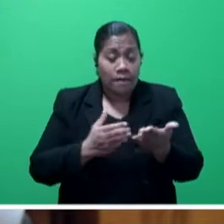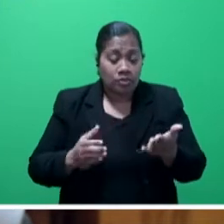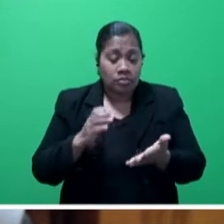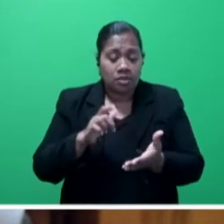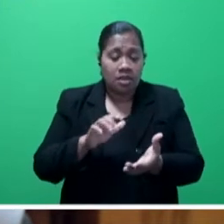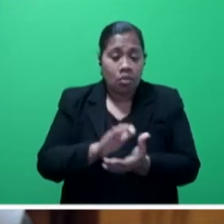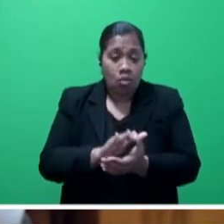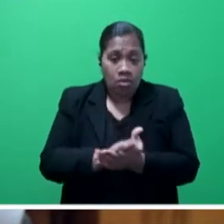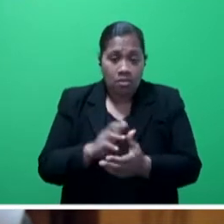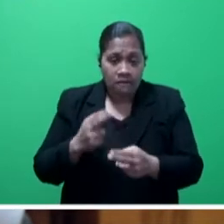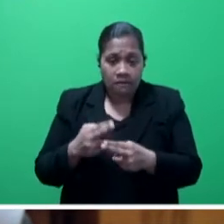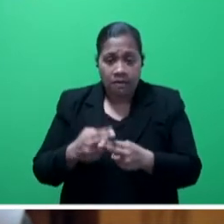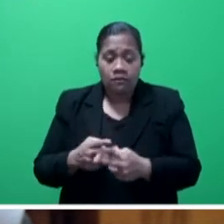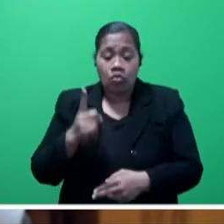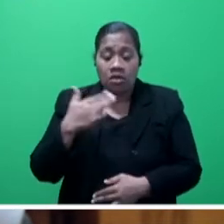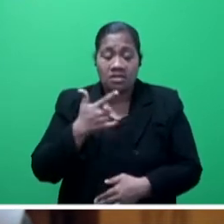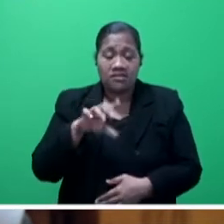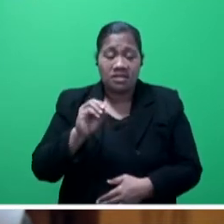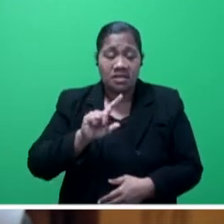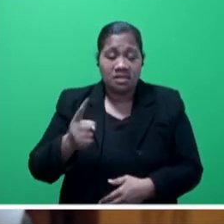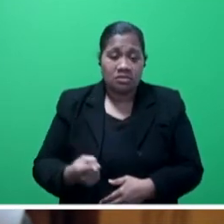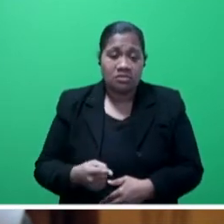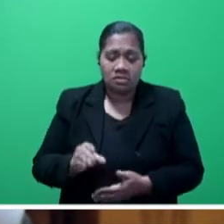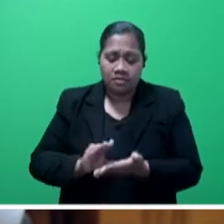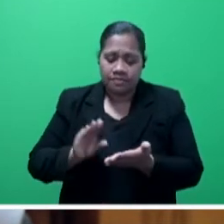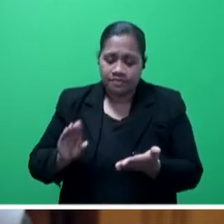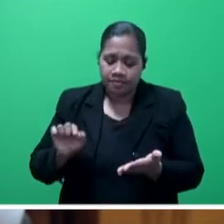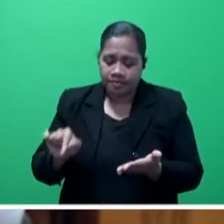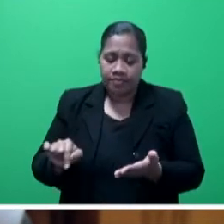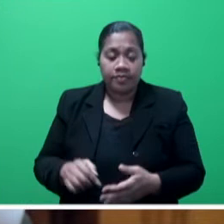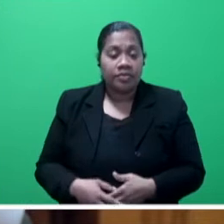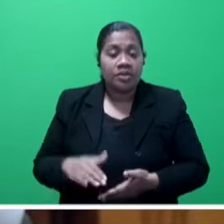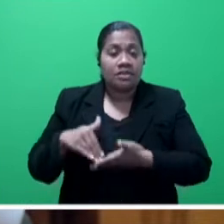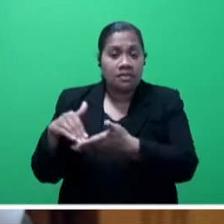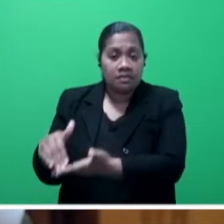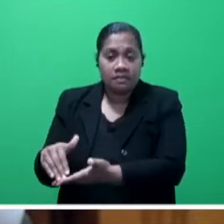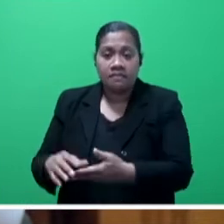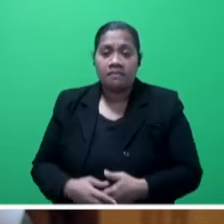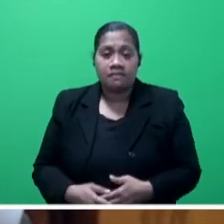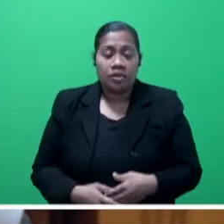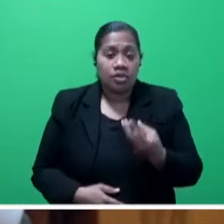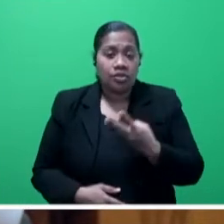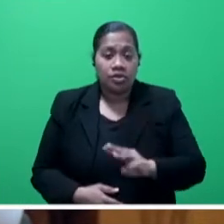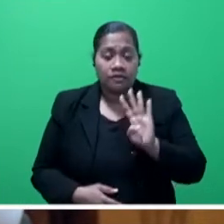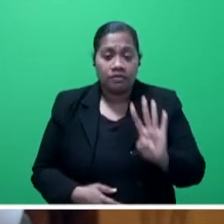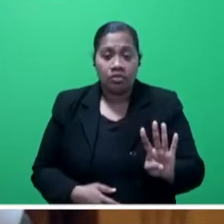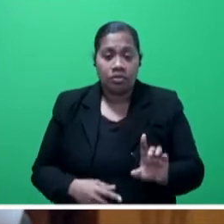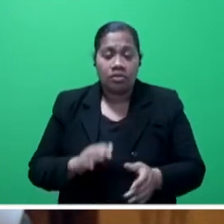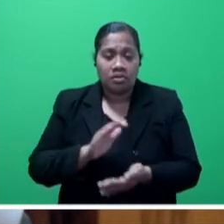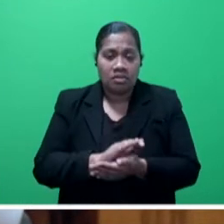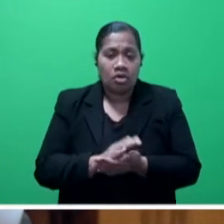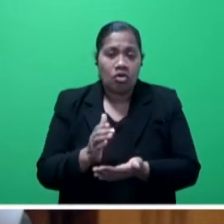package, Mr. Speaker said, $170,000 have been allocated to assist 34